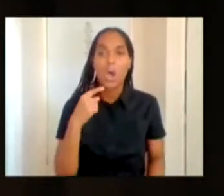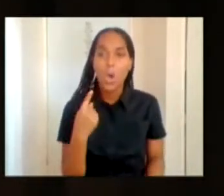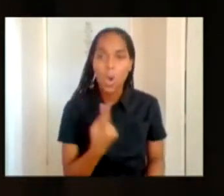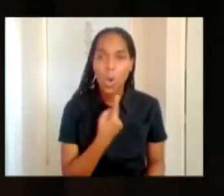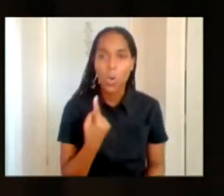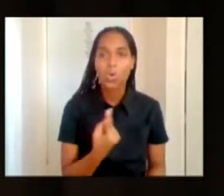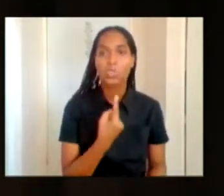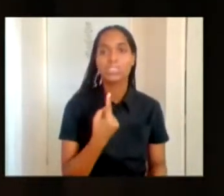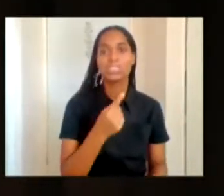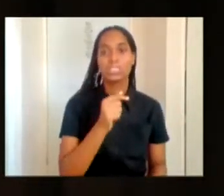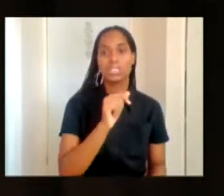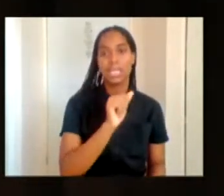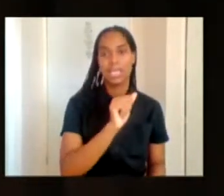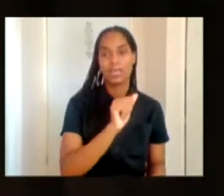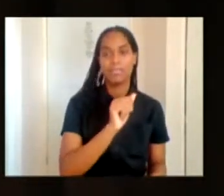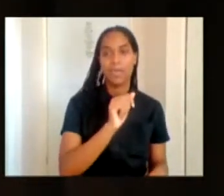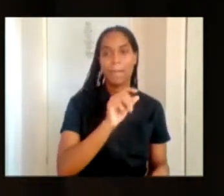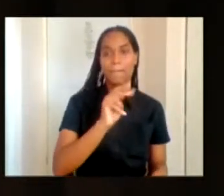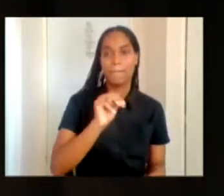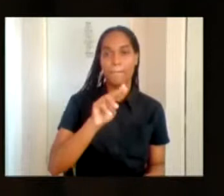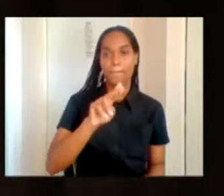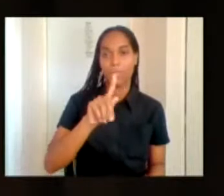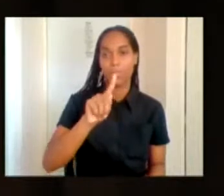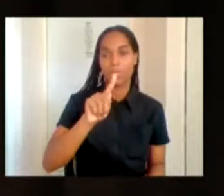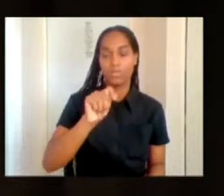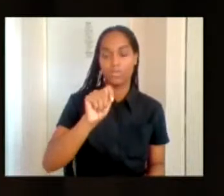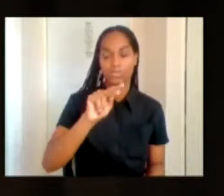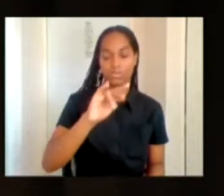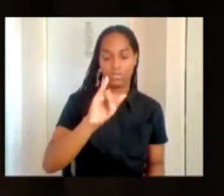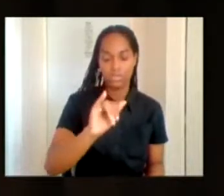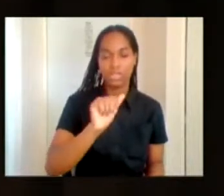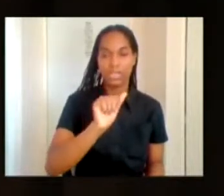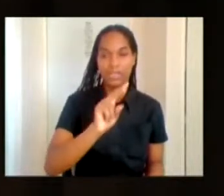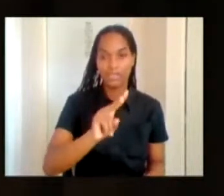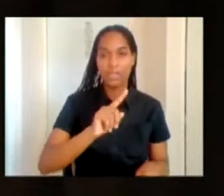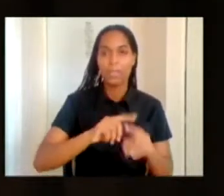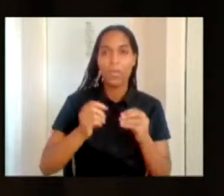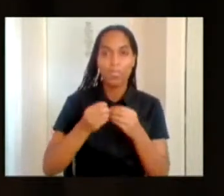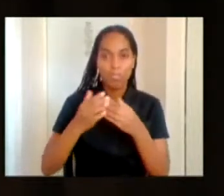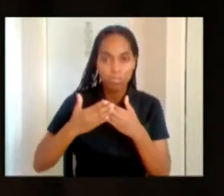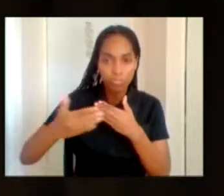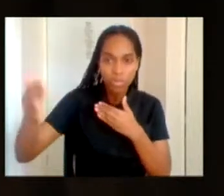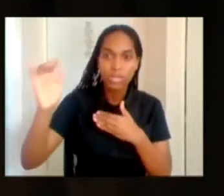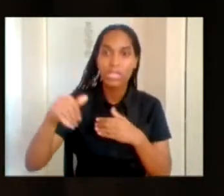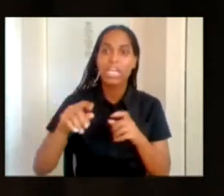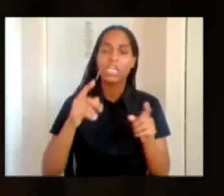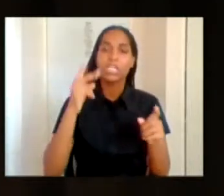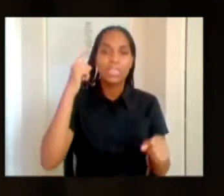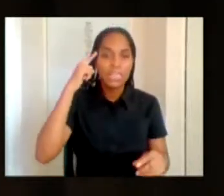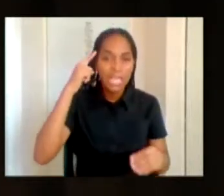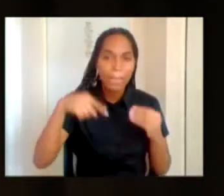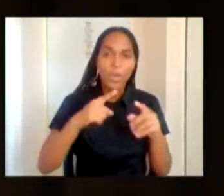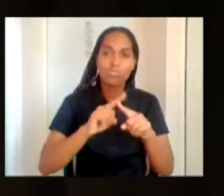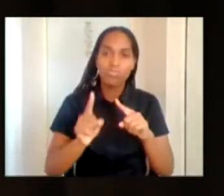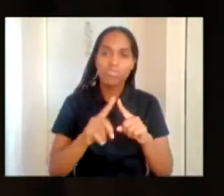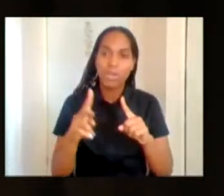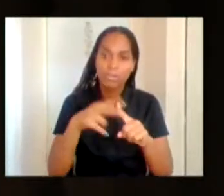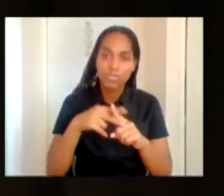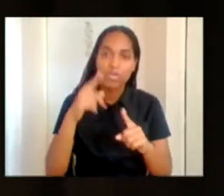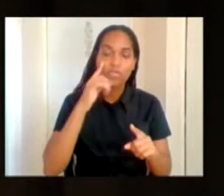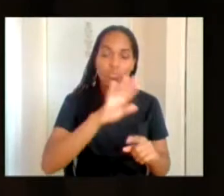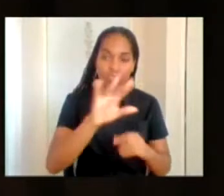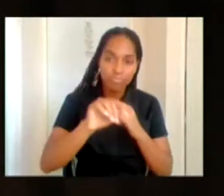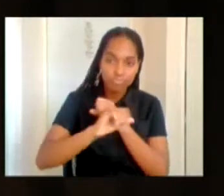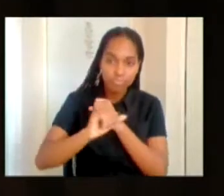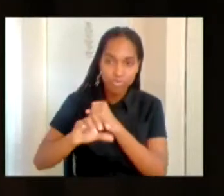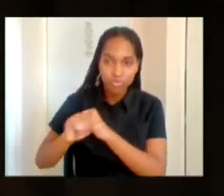AV in the single stream, but thinking about different use case or different application for their broadcast stream. And then